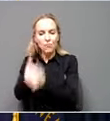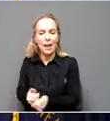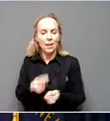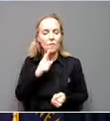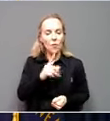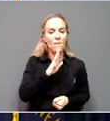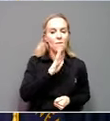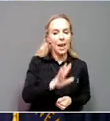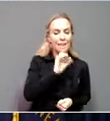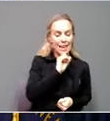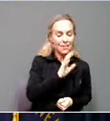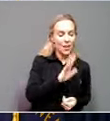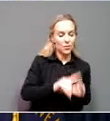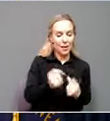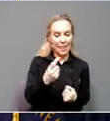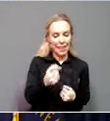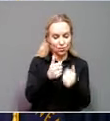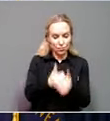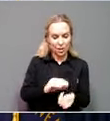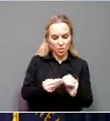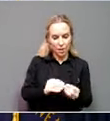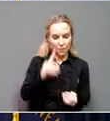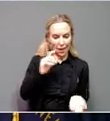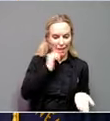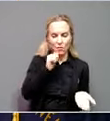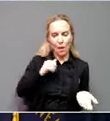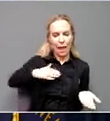yet. Austin Horn, now with